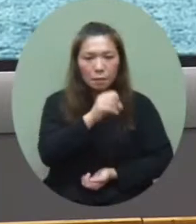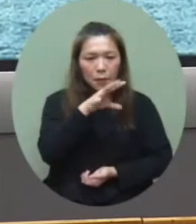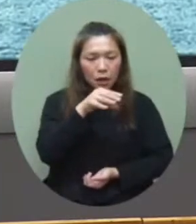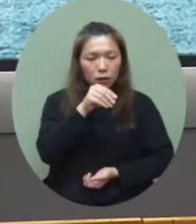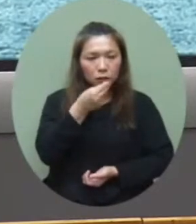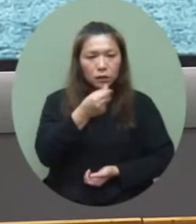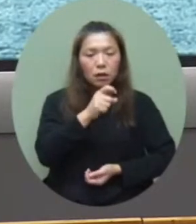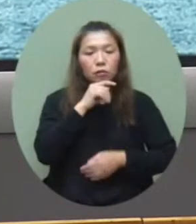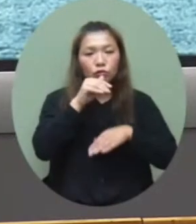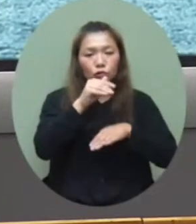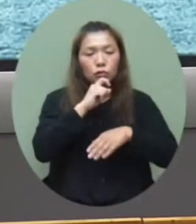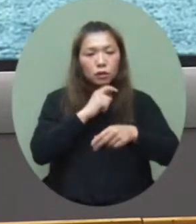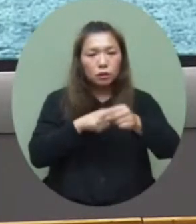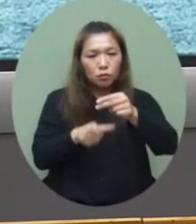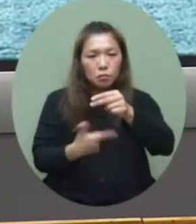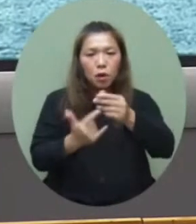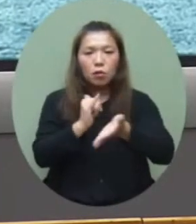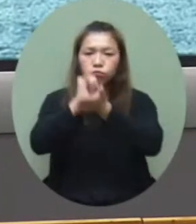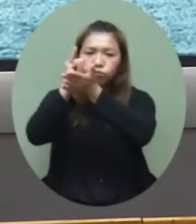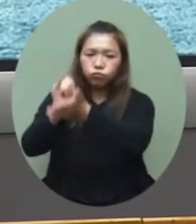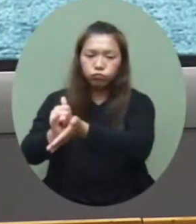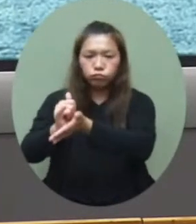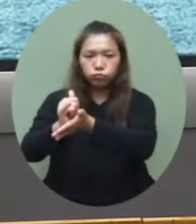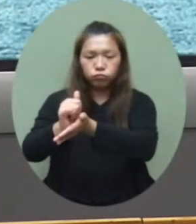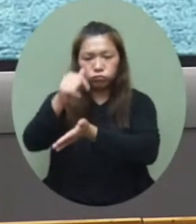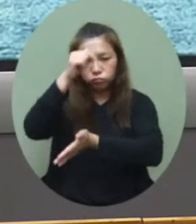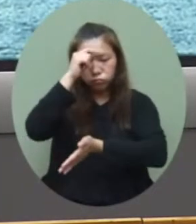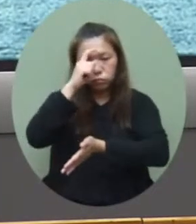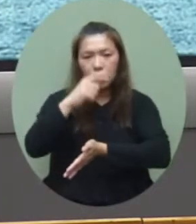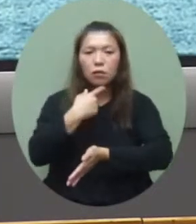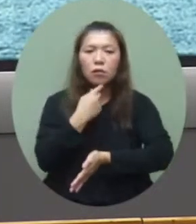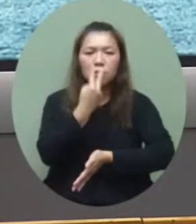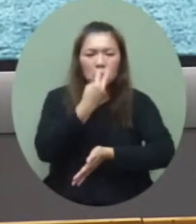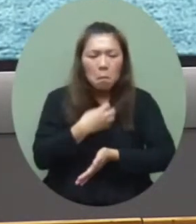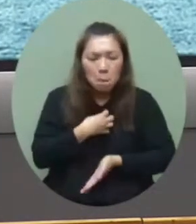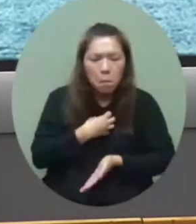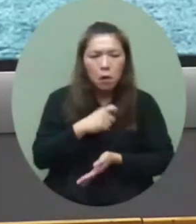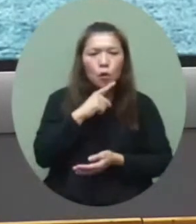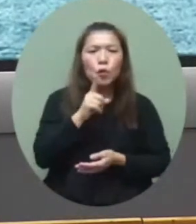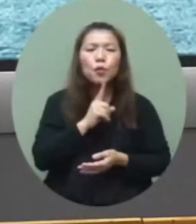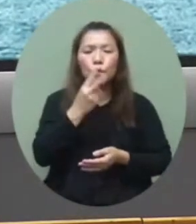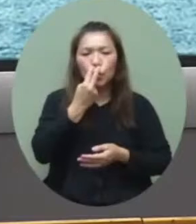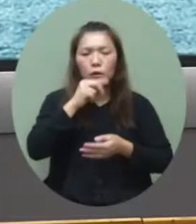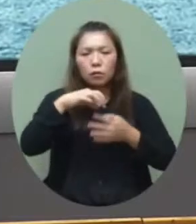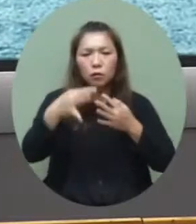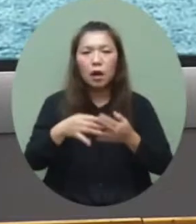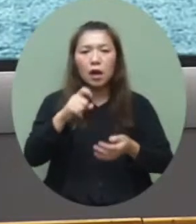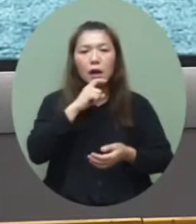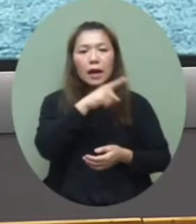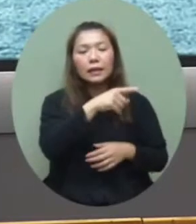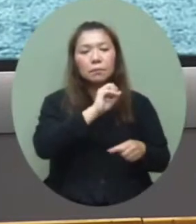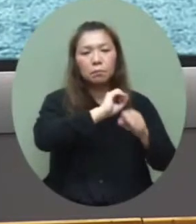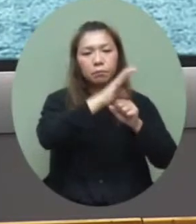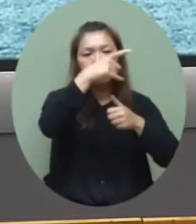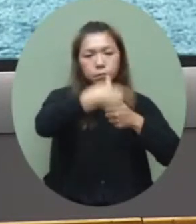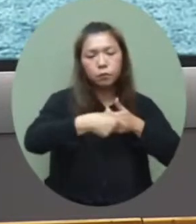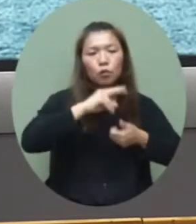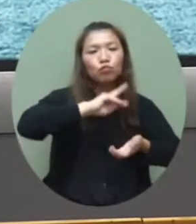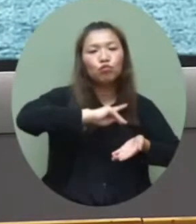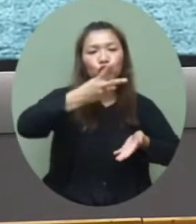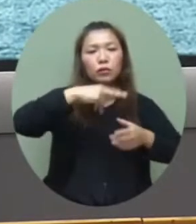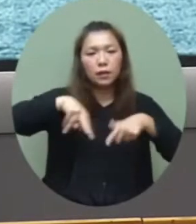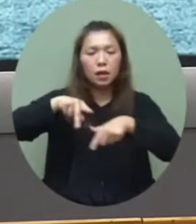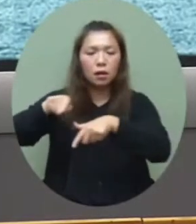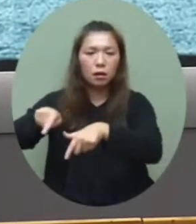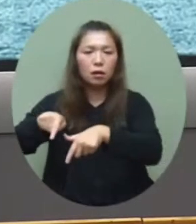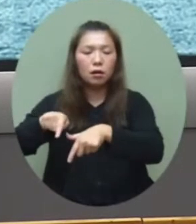DM patient, also suffering from dementia. She was admitted to hospital via A&E unit on the 8th of July. She was referred by